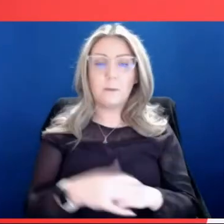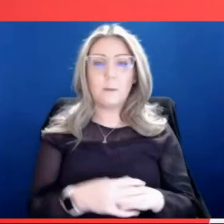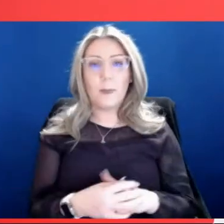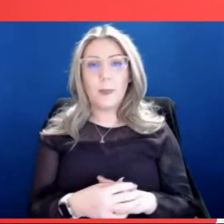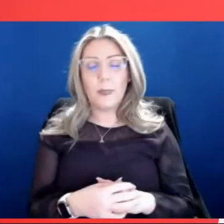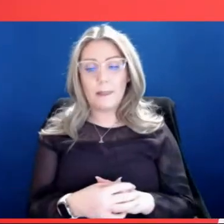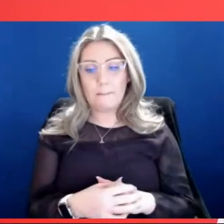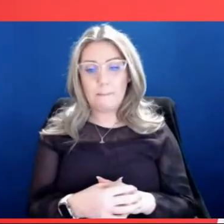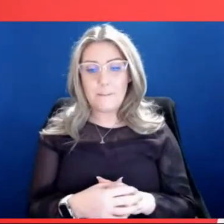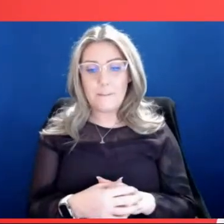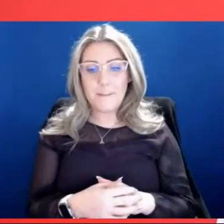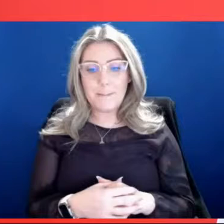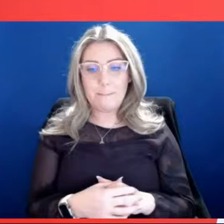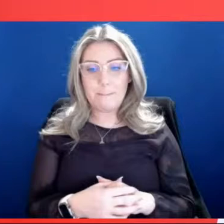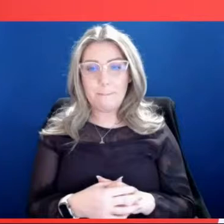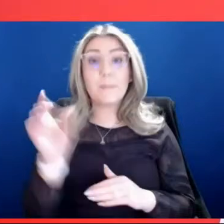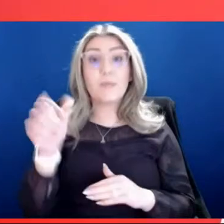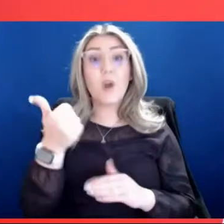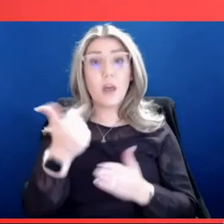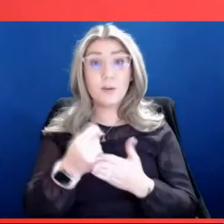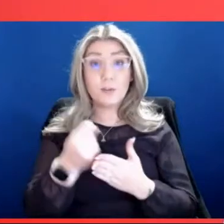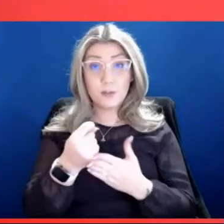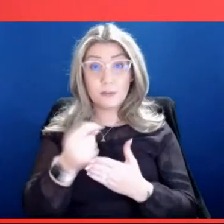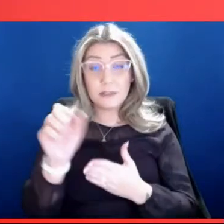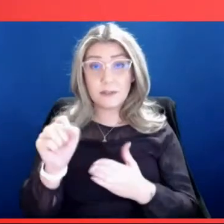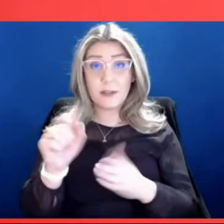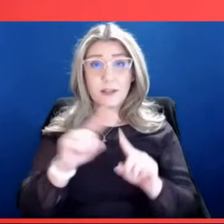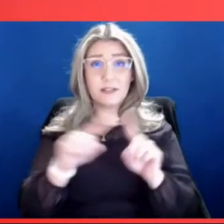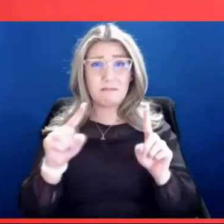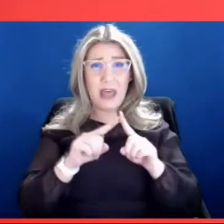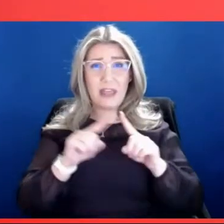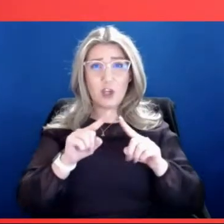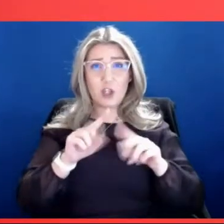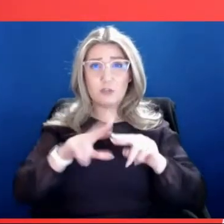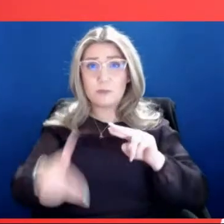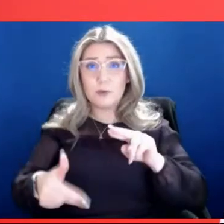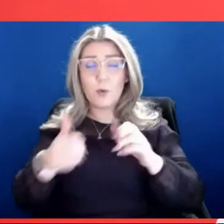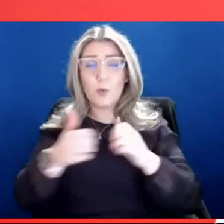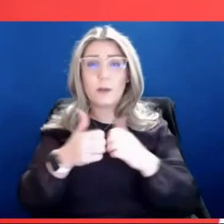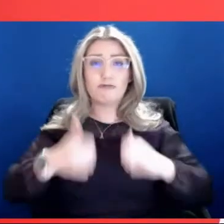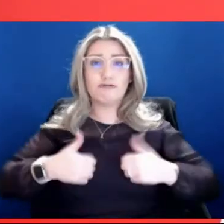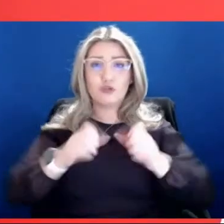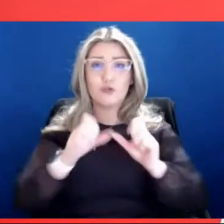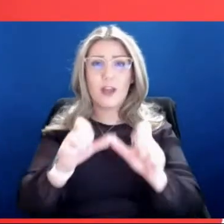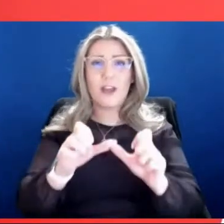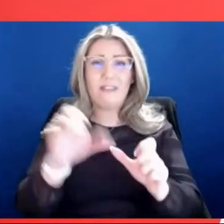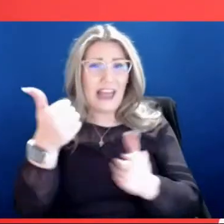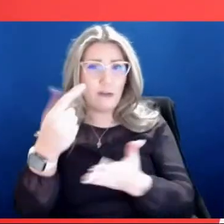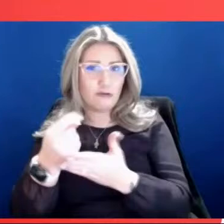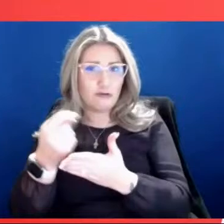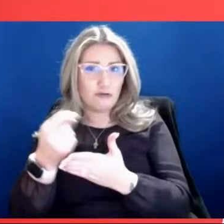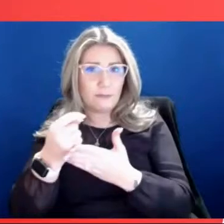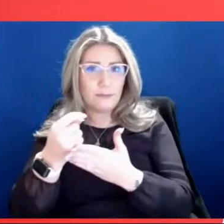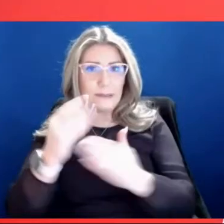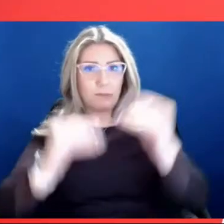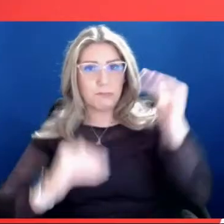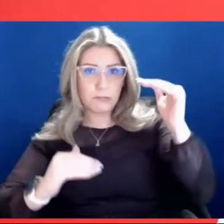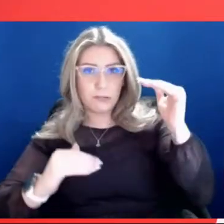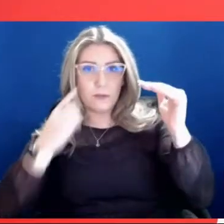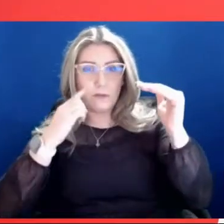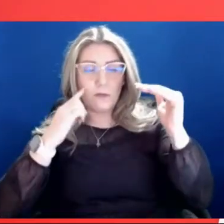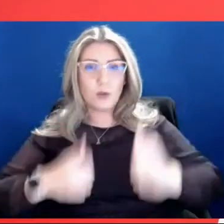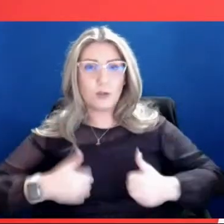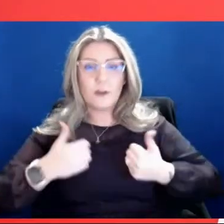and there are other treatments, but there's a drop-off in survival with these other treatments. And the oncologists are very rigorous about